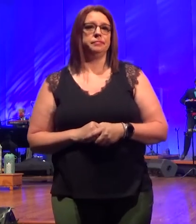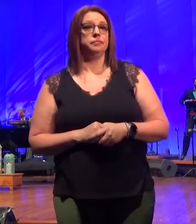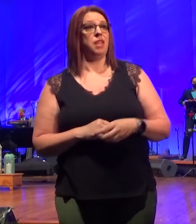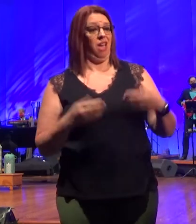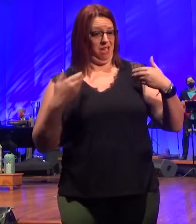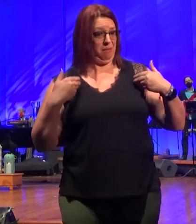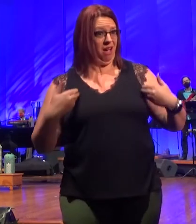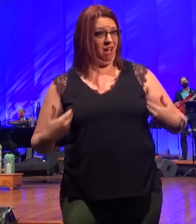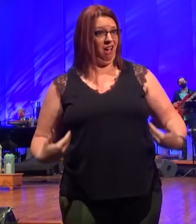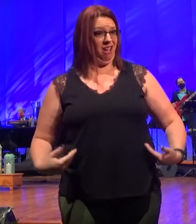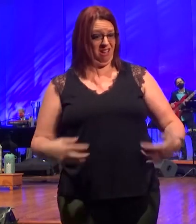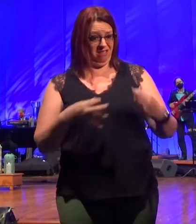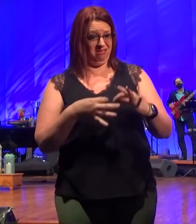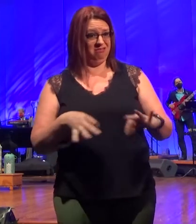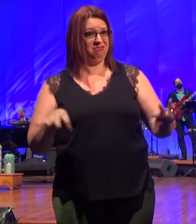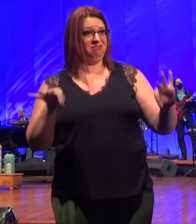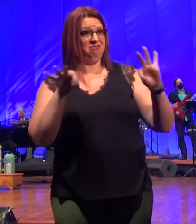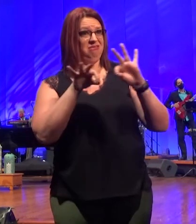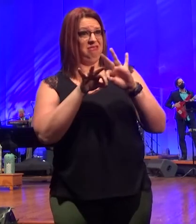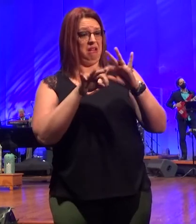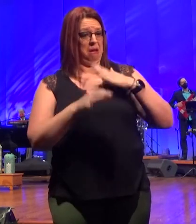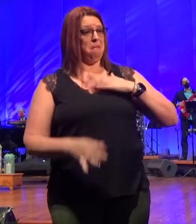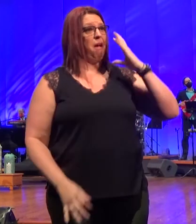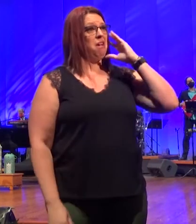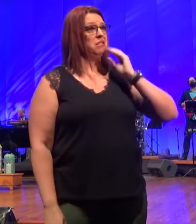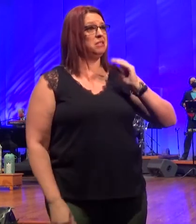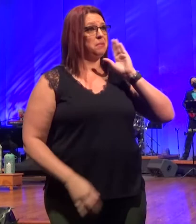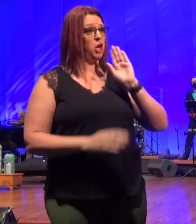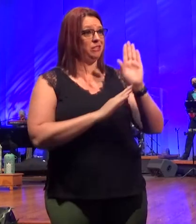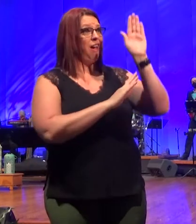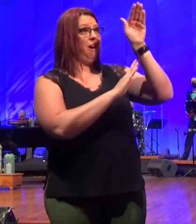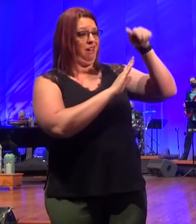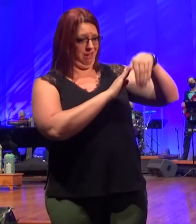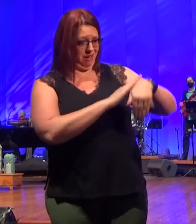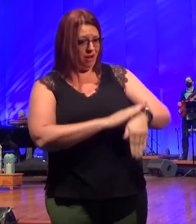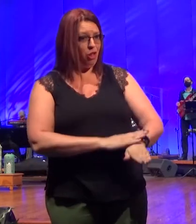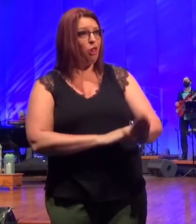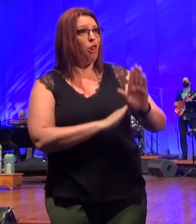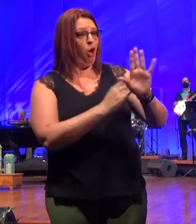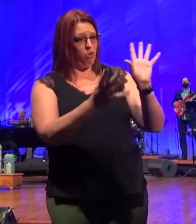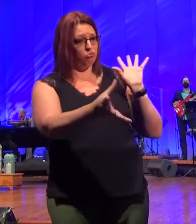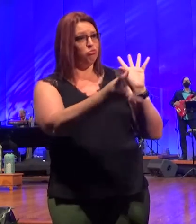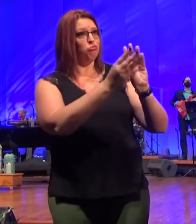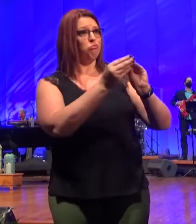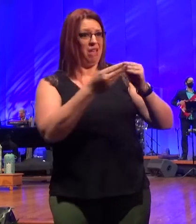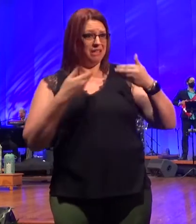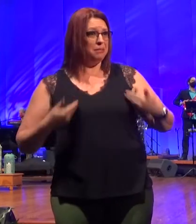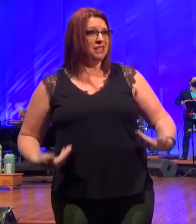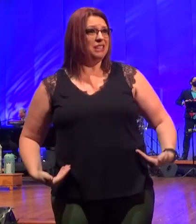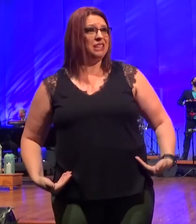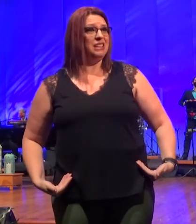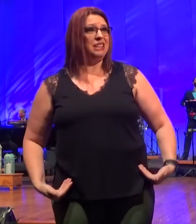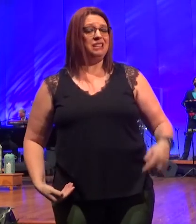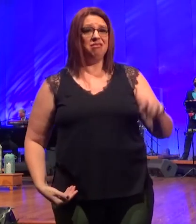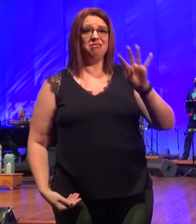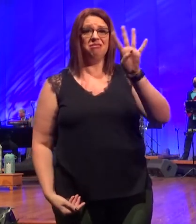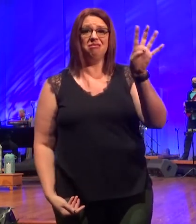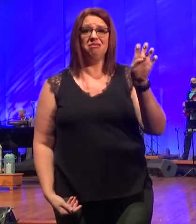Am I more than just the sum of every high and every low?